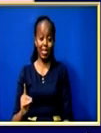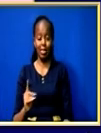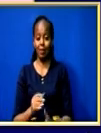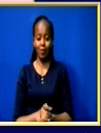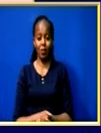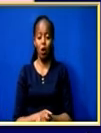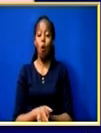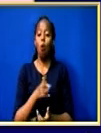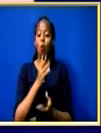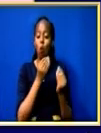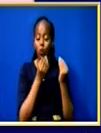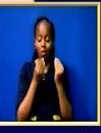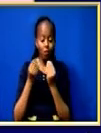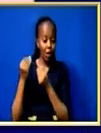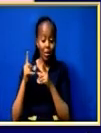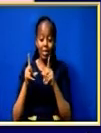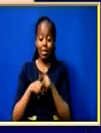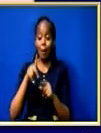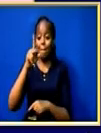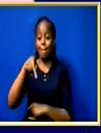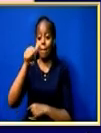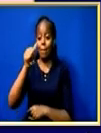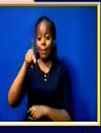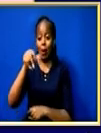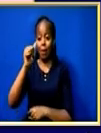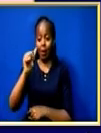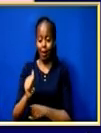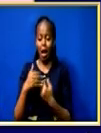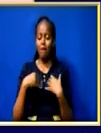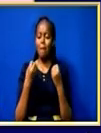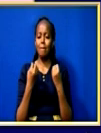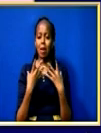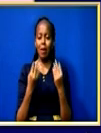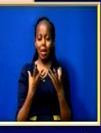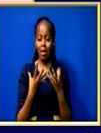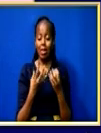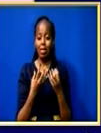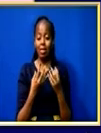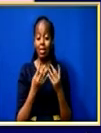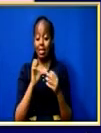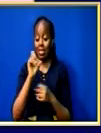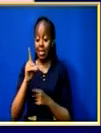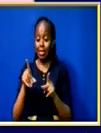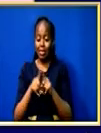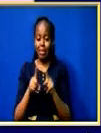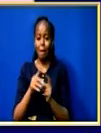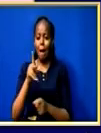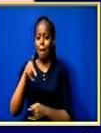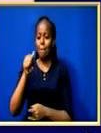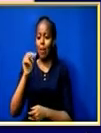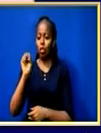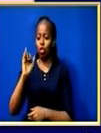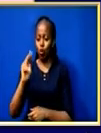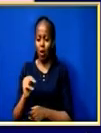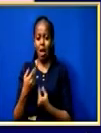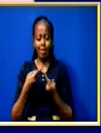Mwalimu? Watermelons and pawpaws have so many seeds. Yeah. Passion fruit as well. Have you tried making